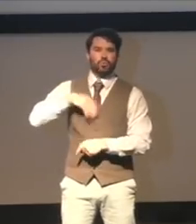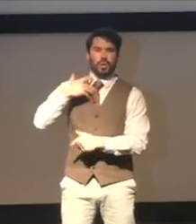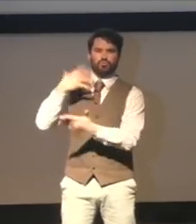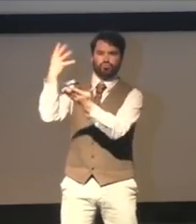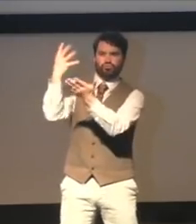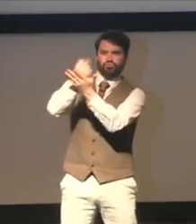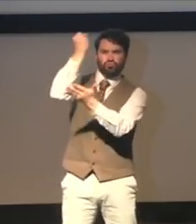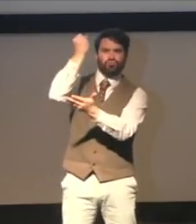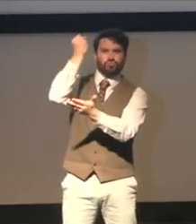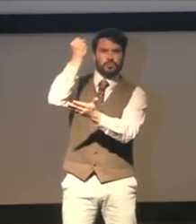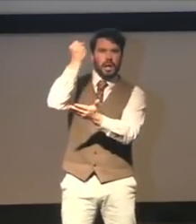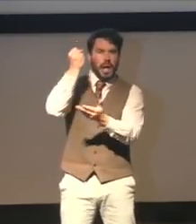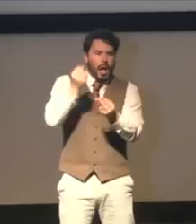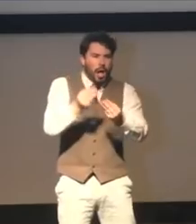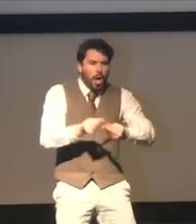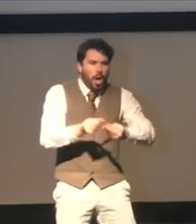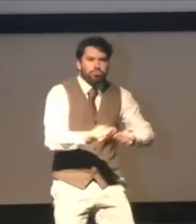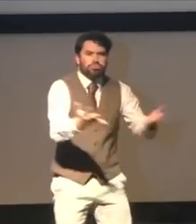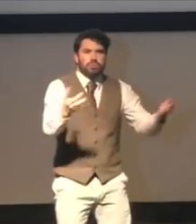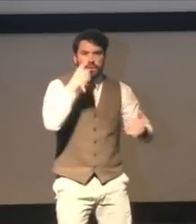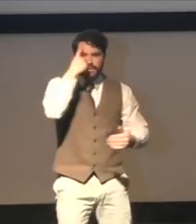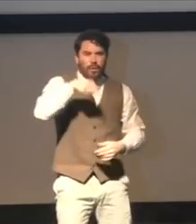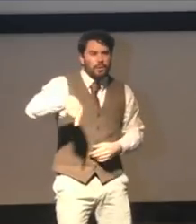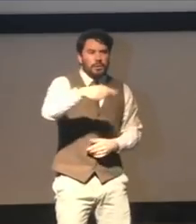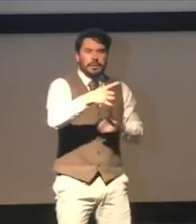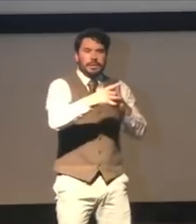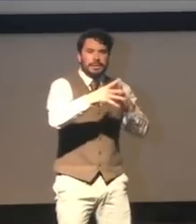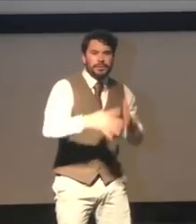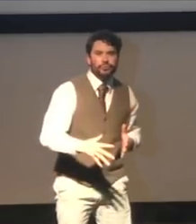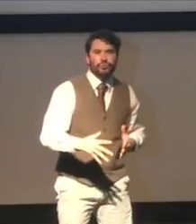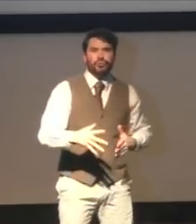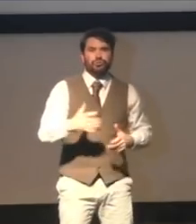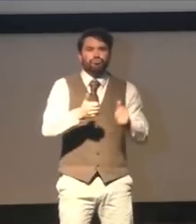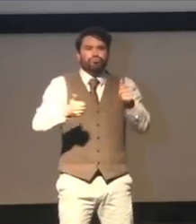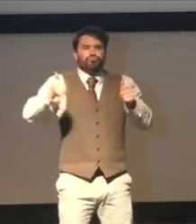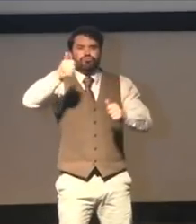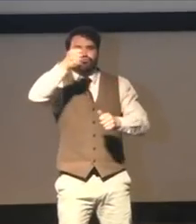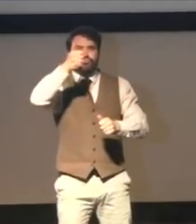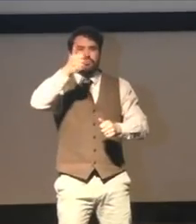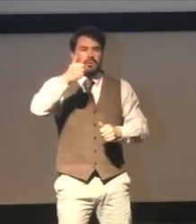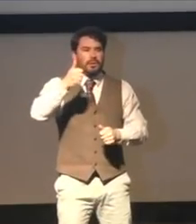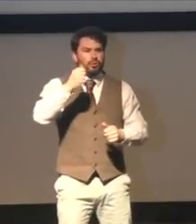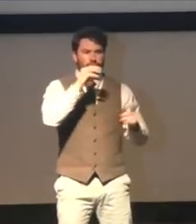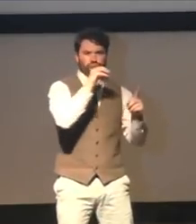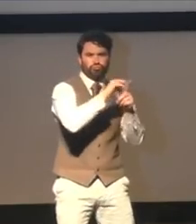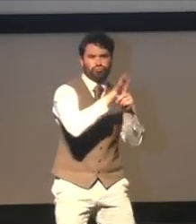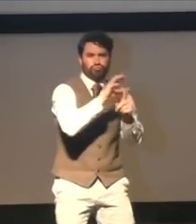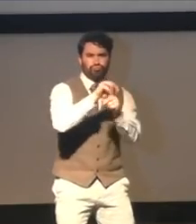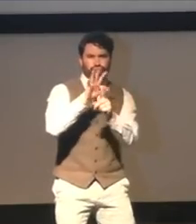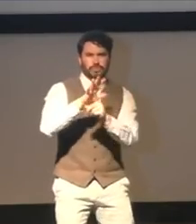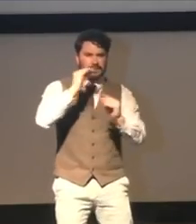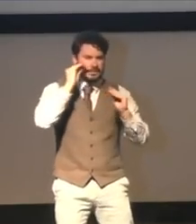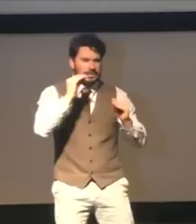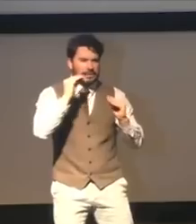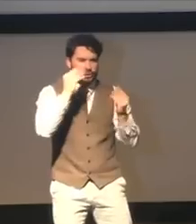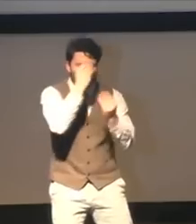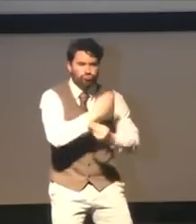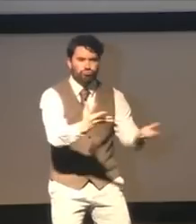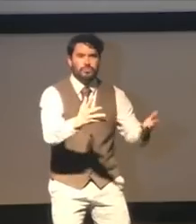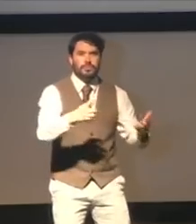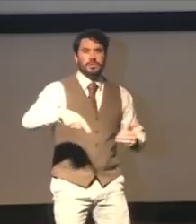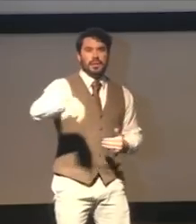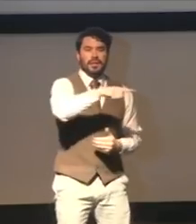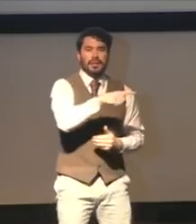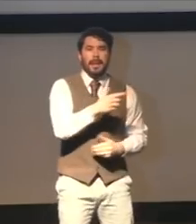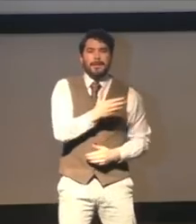and leadership, huddles that we have on a daily basis, so that we can, again, solve problems at a